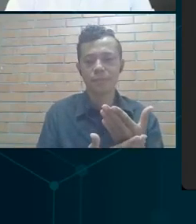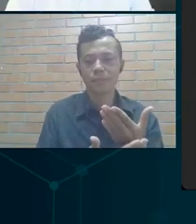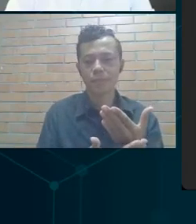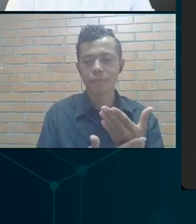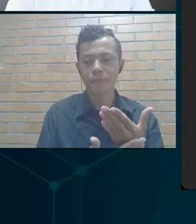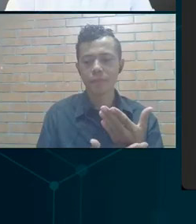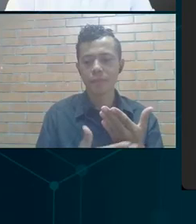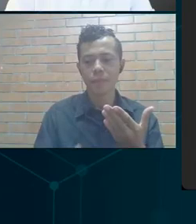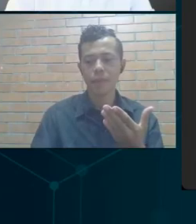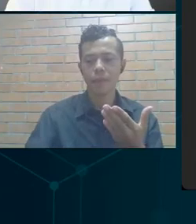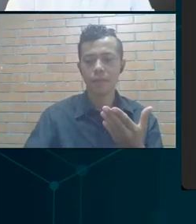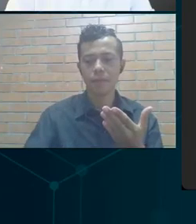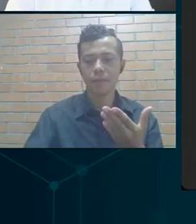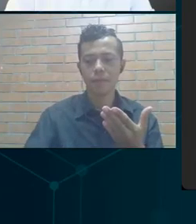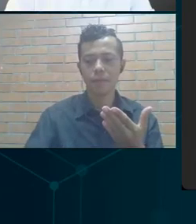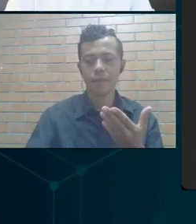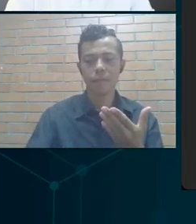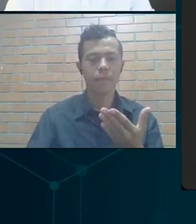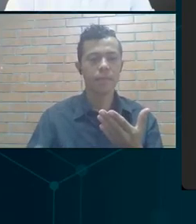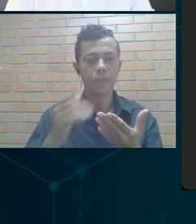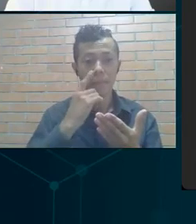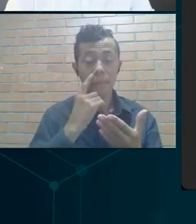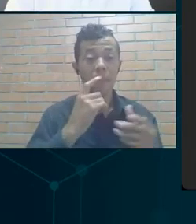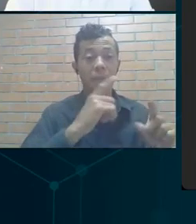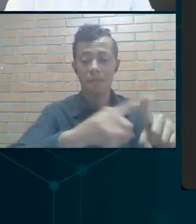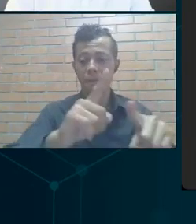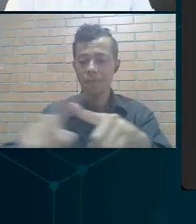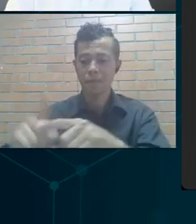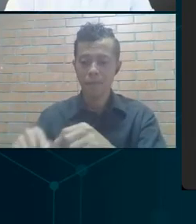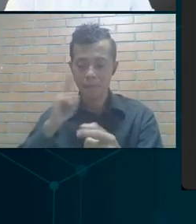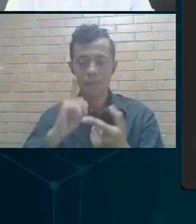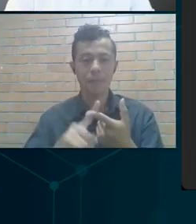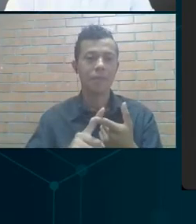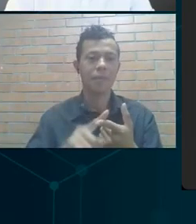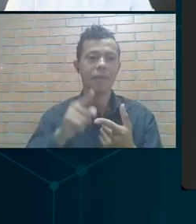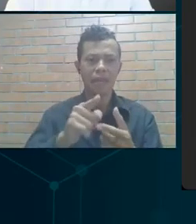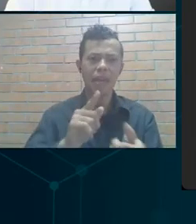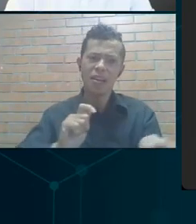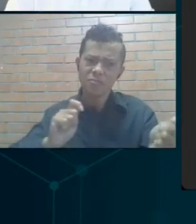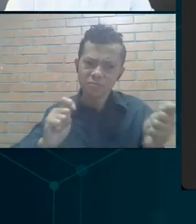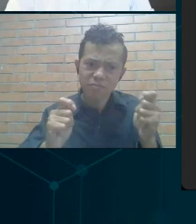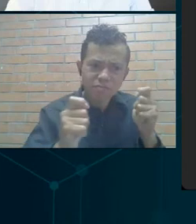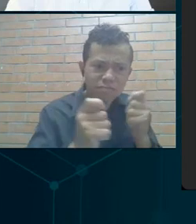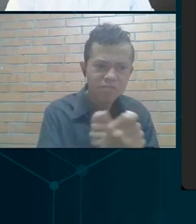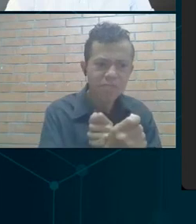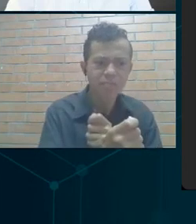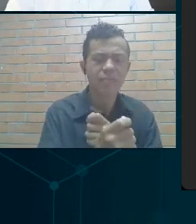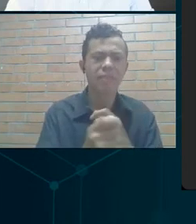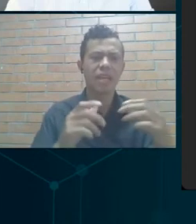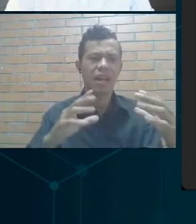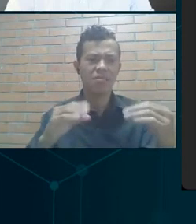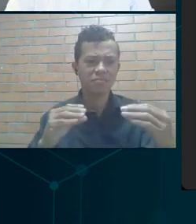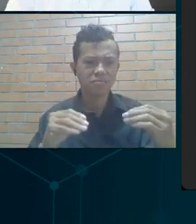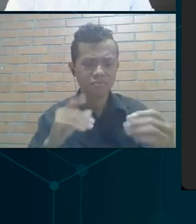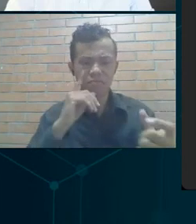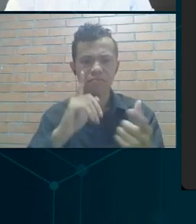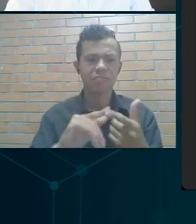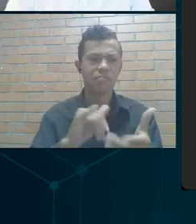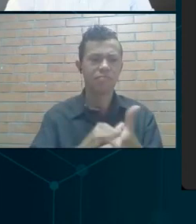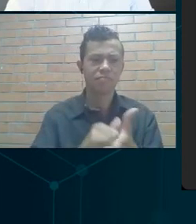can talk to a machine now by its URL, that we type HTTP,